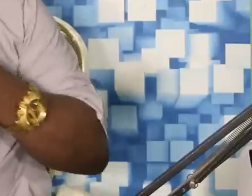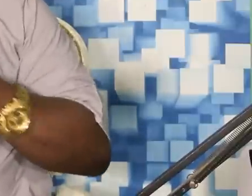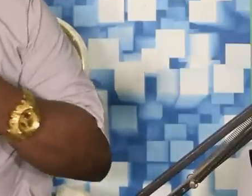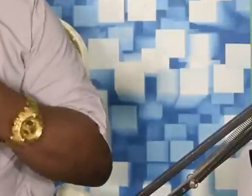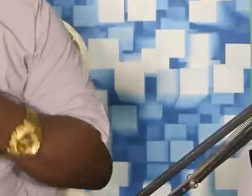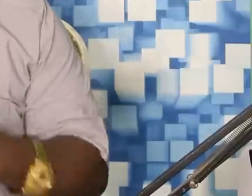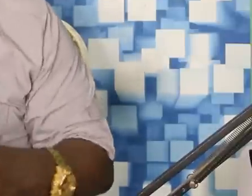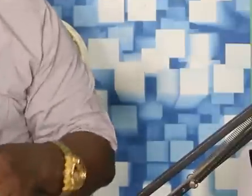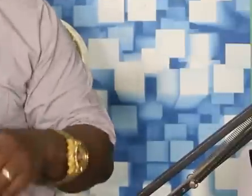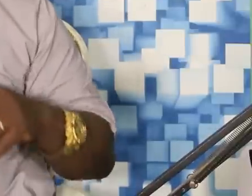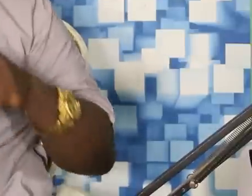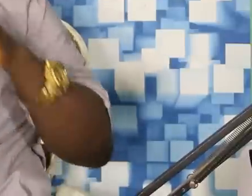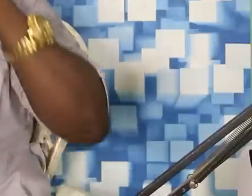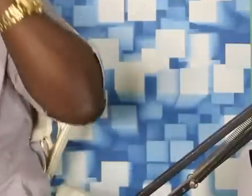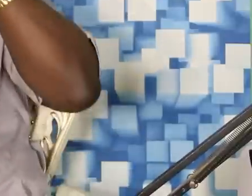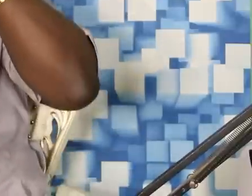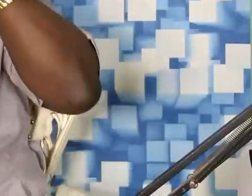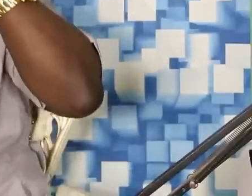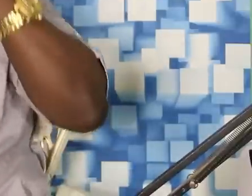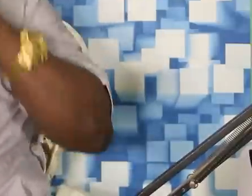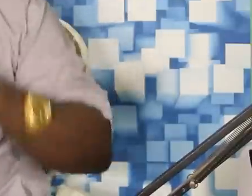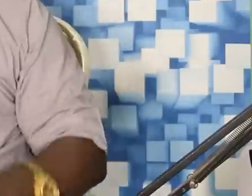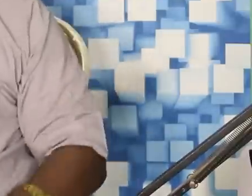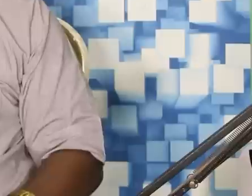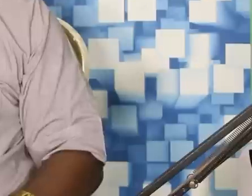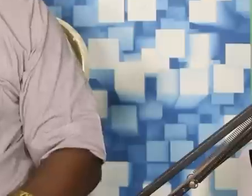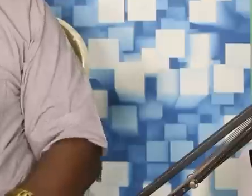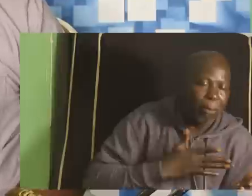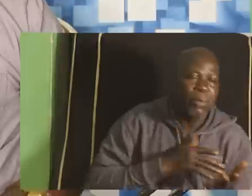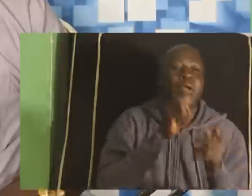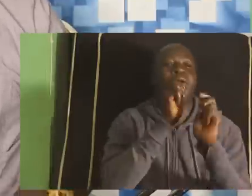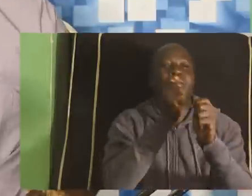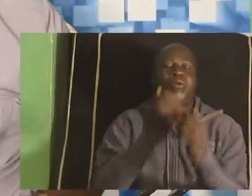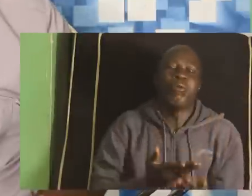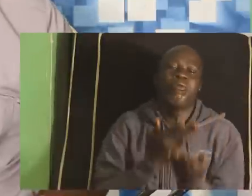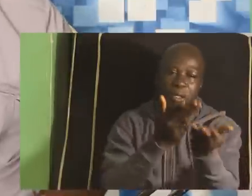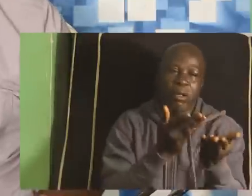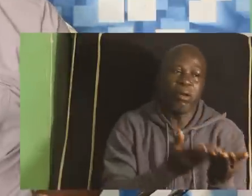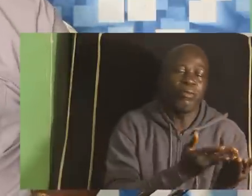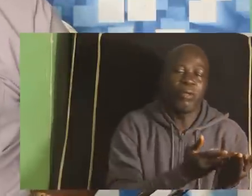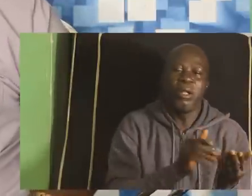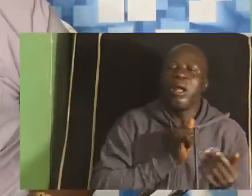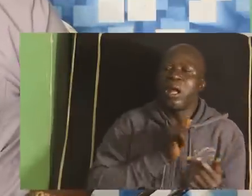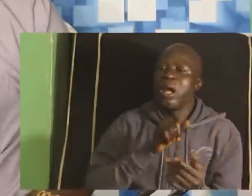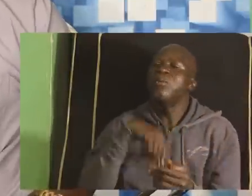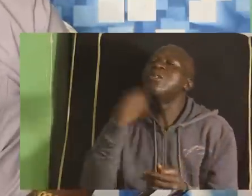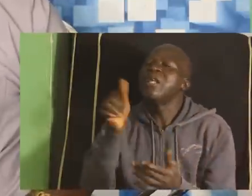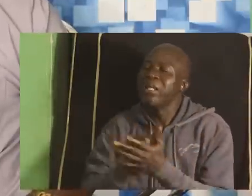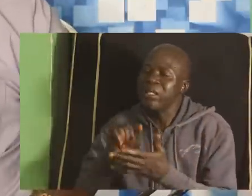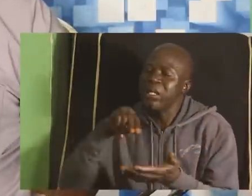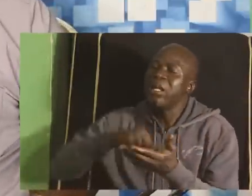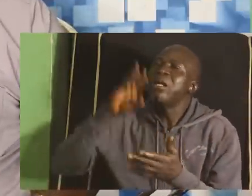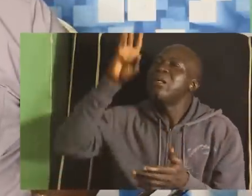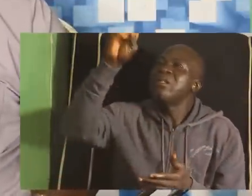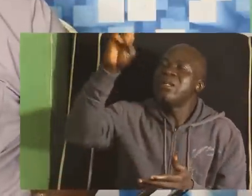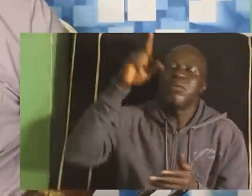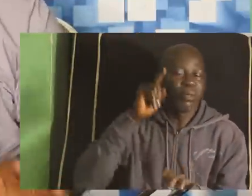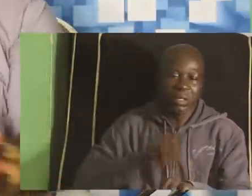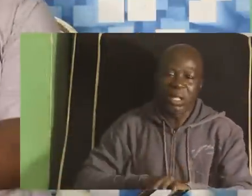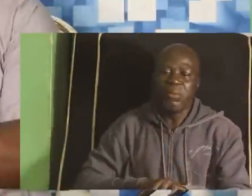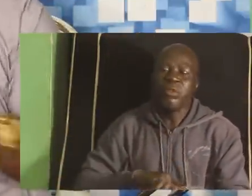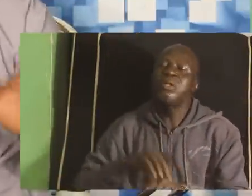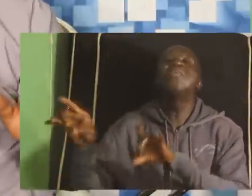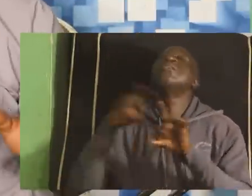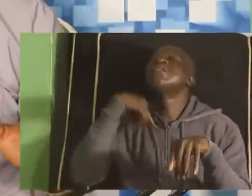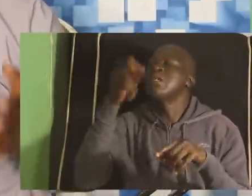sorry, my dear. I will pay my covenant offering. Oba sobe. If you say so. Some as I should say 7,000. Ode bono, ode so. And you obey and say. Eman